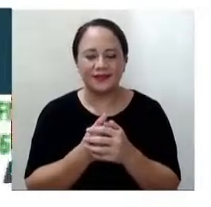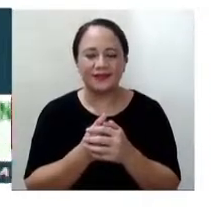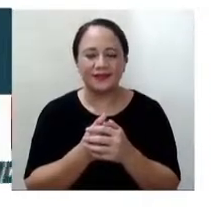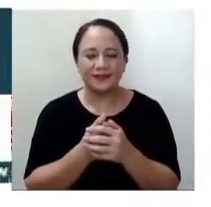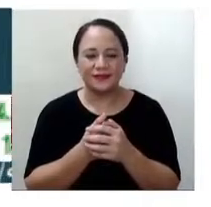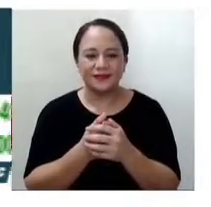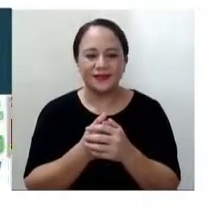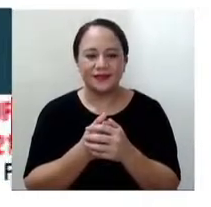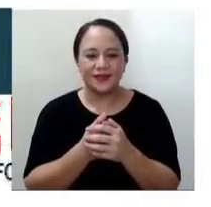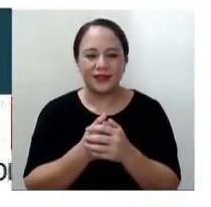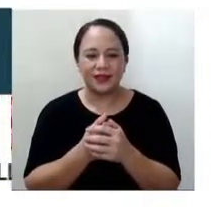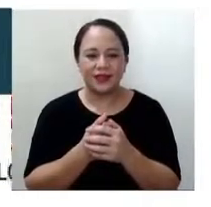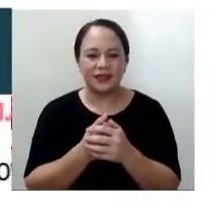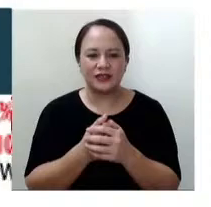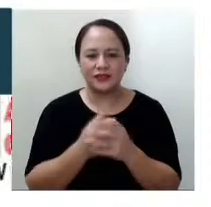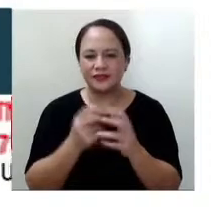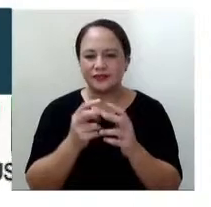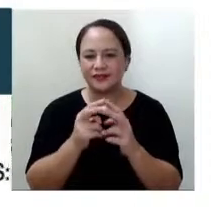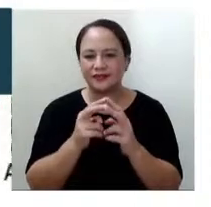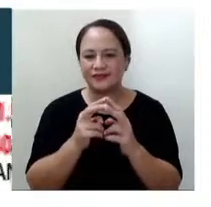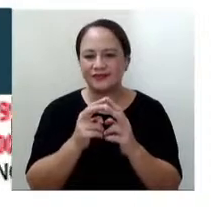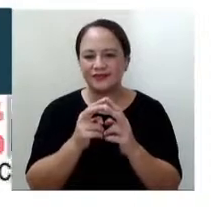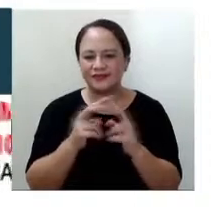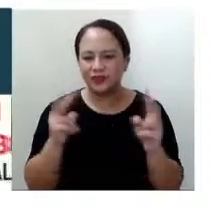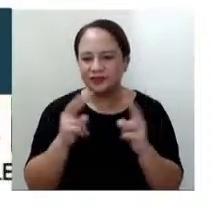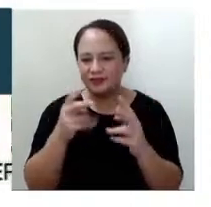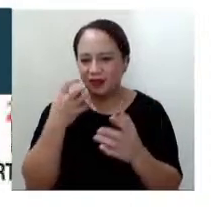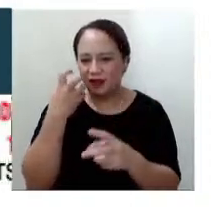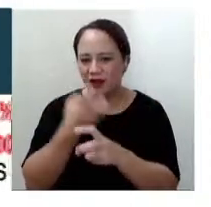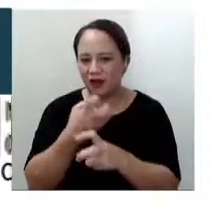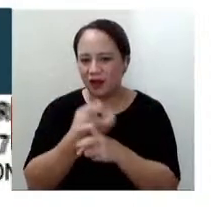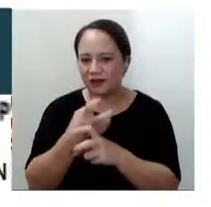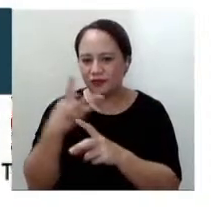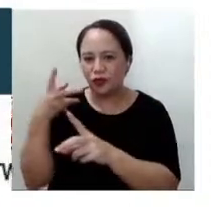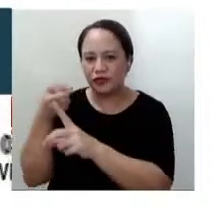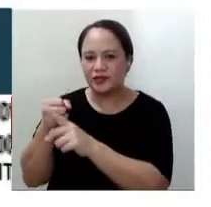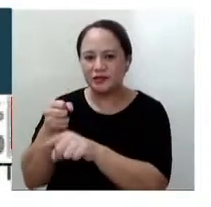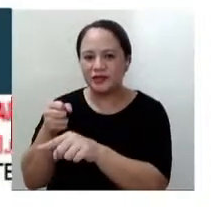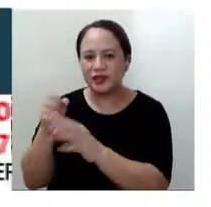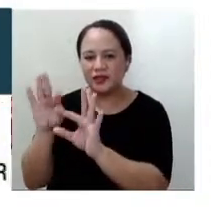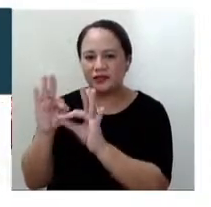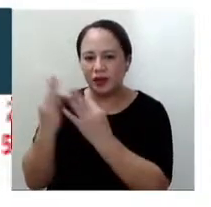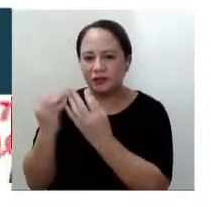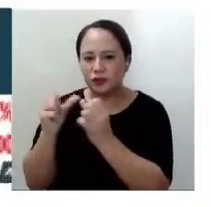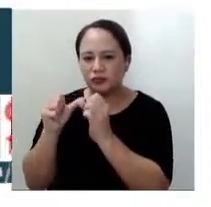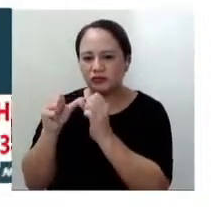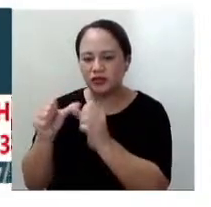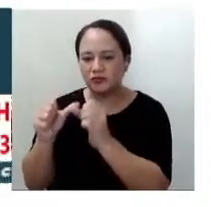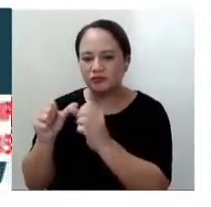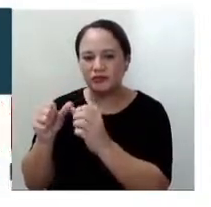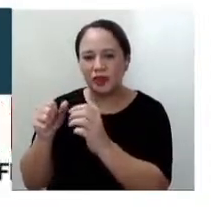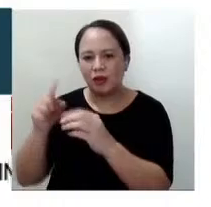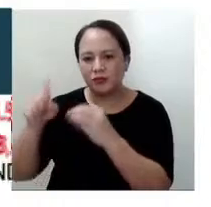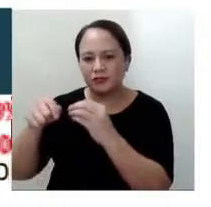It's sort of very, very hard for victims and their families to pursue justice. And particularly